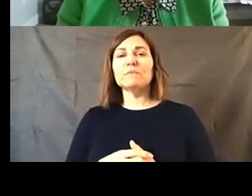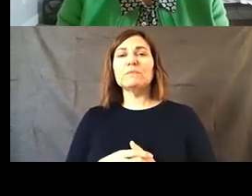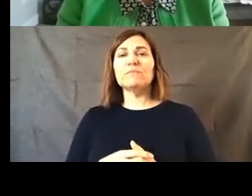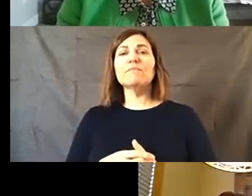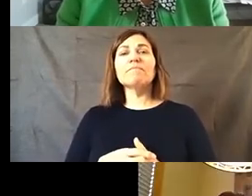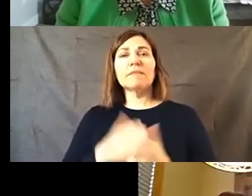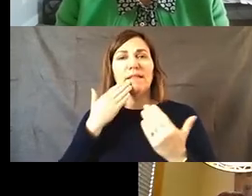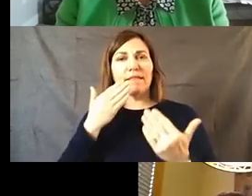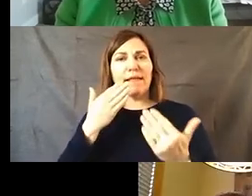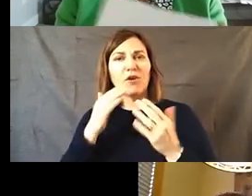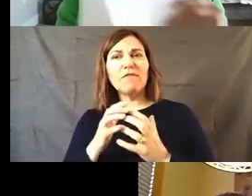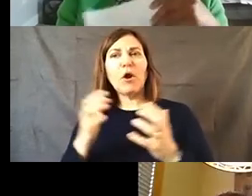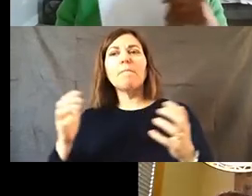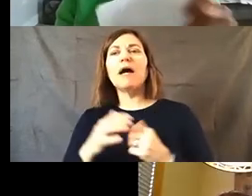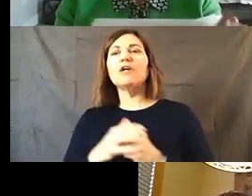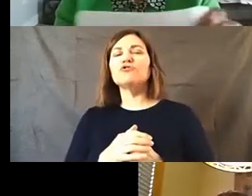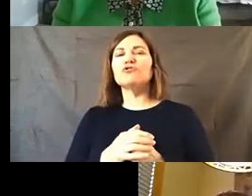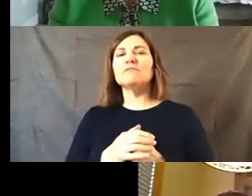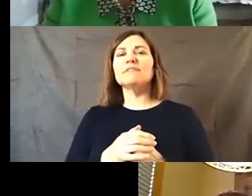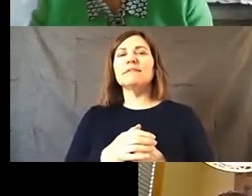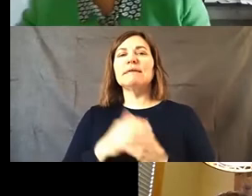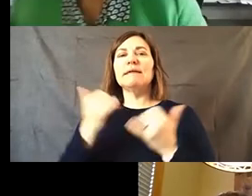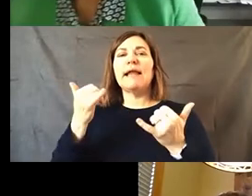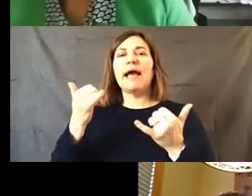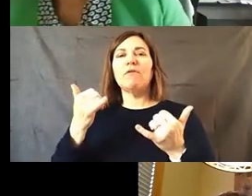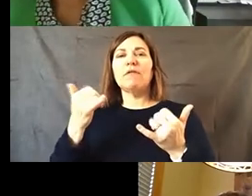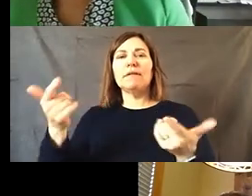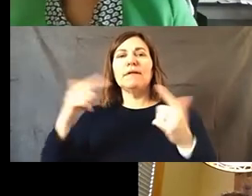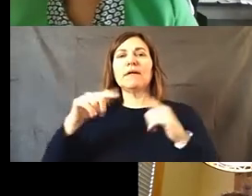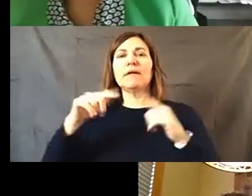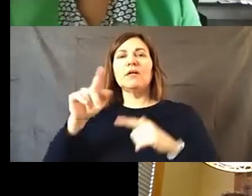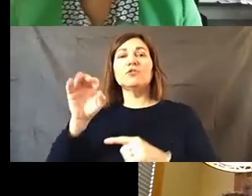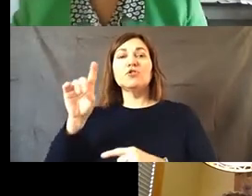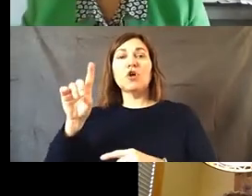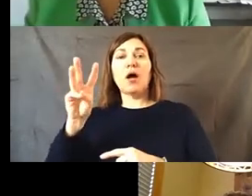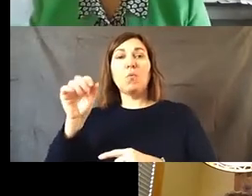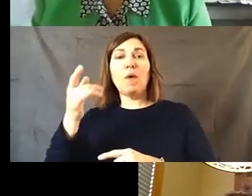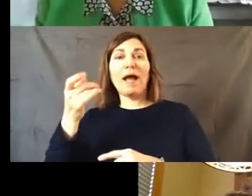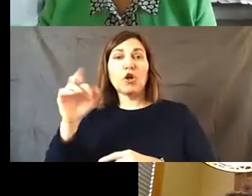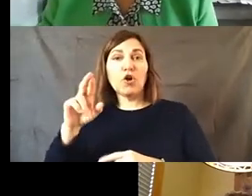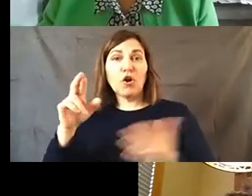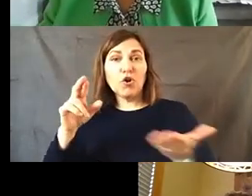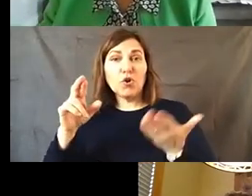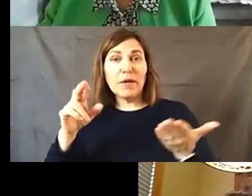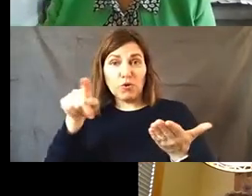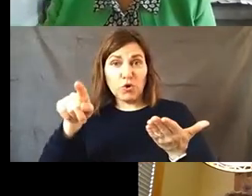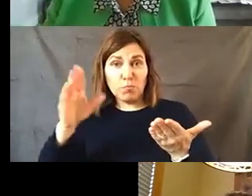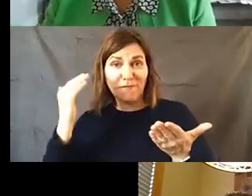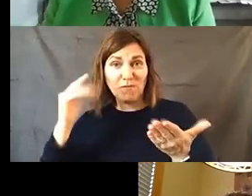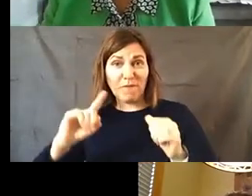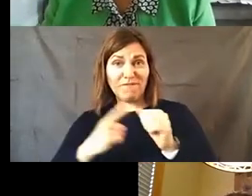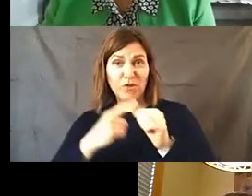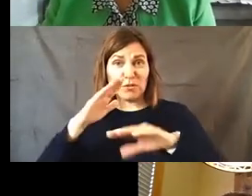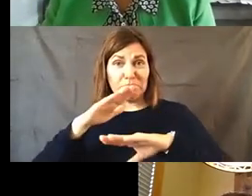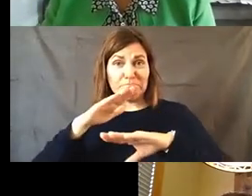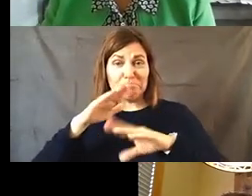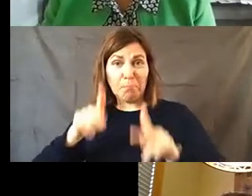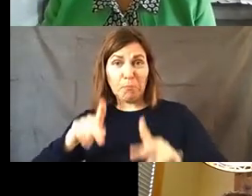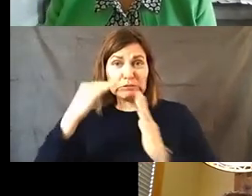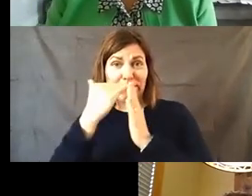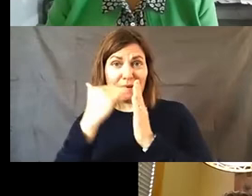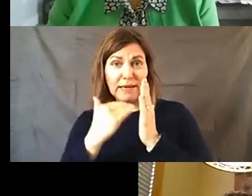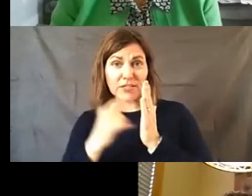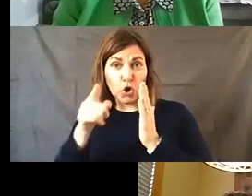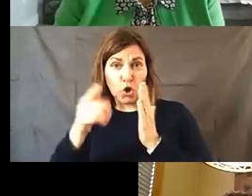Thank you very much. Now that takes us back. Is Todd Wagner, are you here? You're the first person on the list for speaker. Are you here